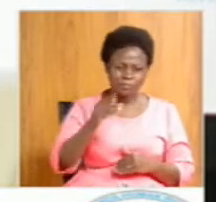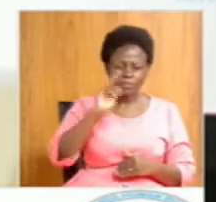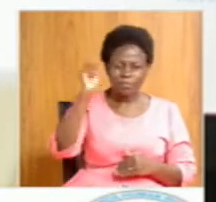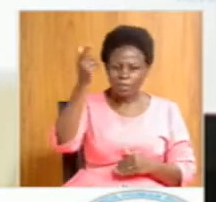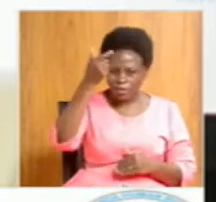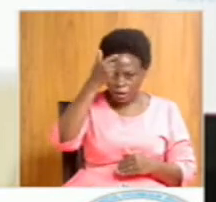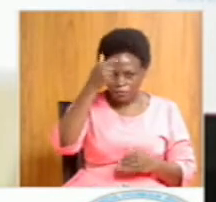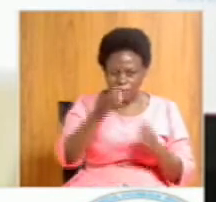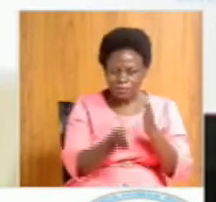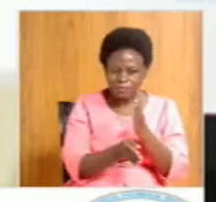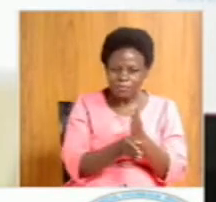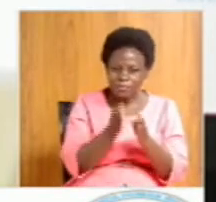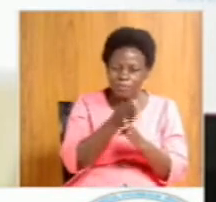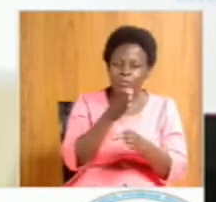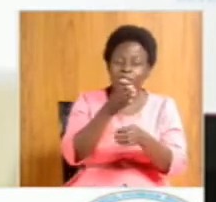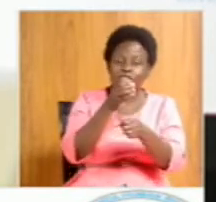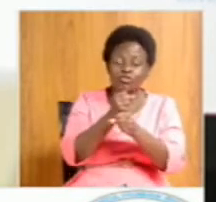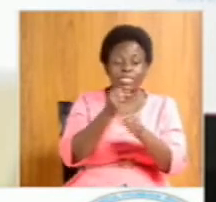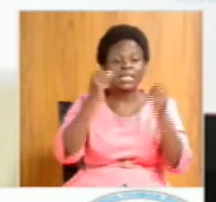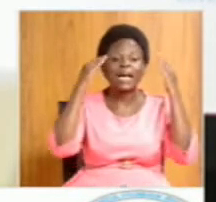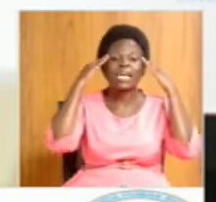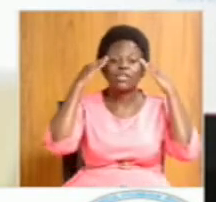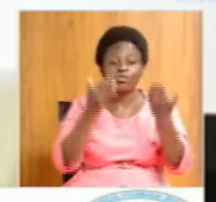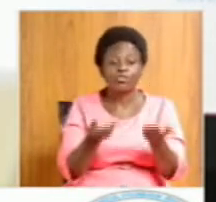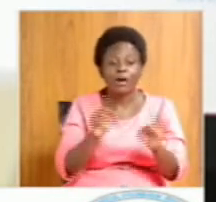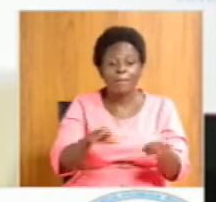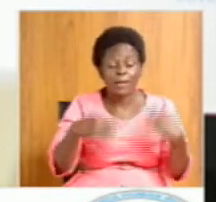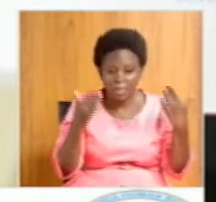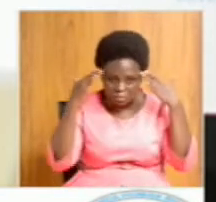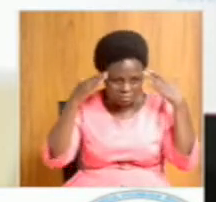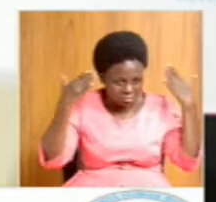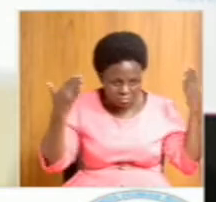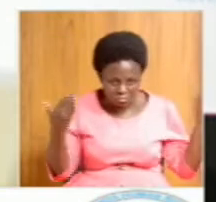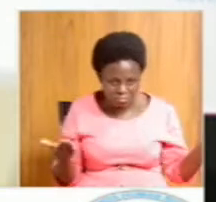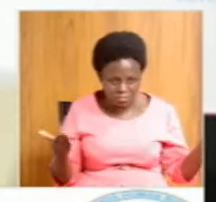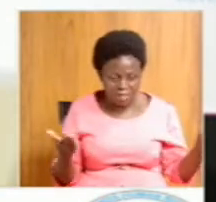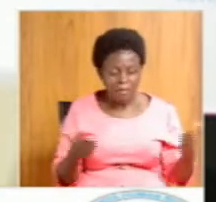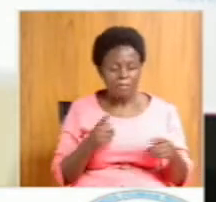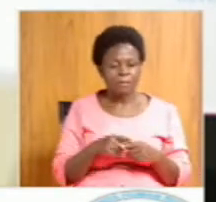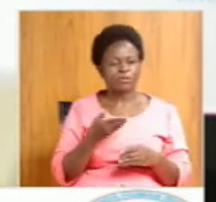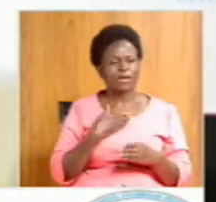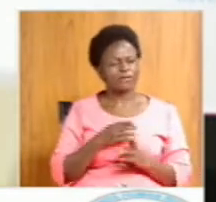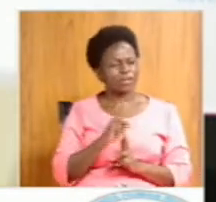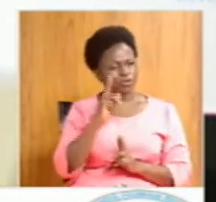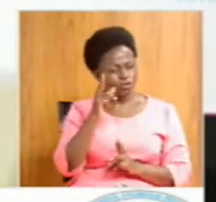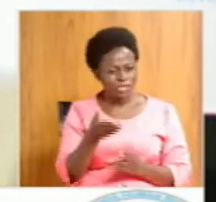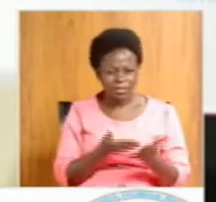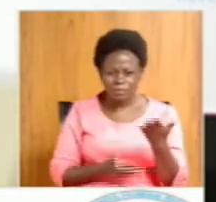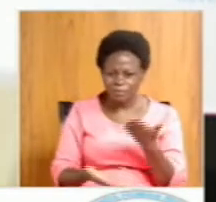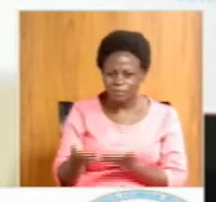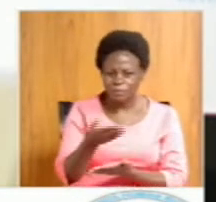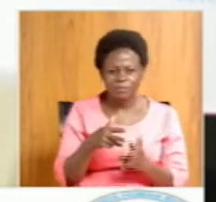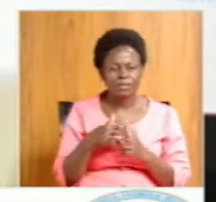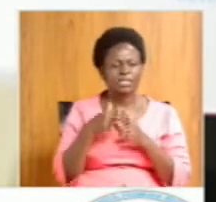has got to build its legitimacy I don't know how that is going to happen but also we've got to have an honest conversation about